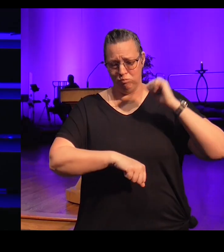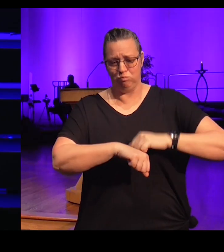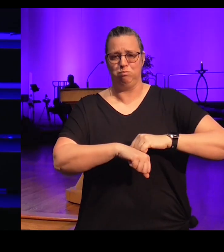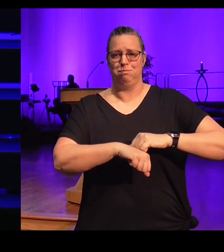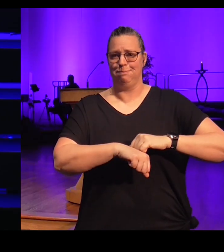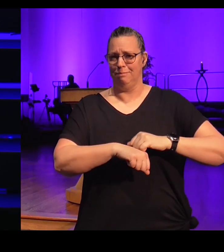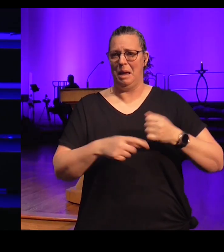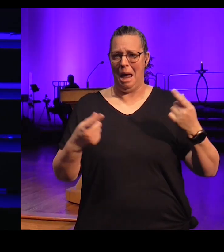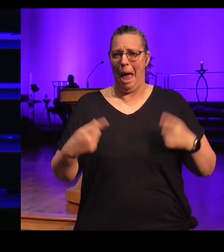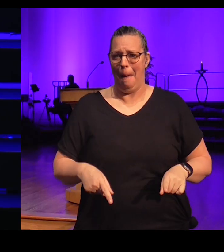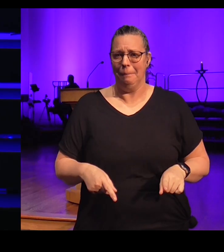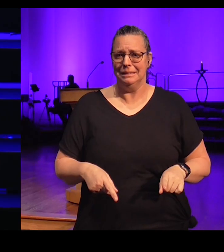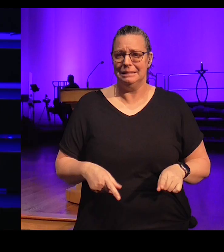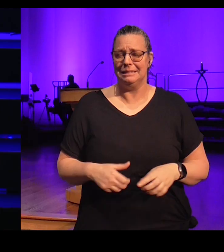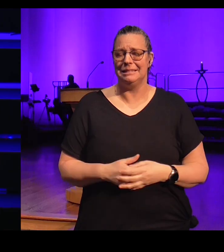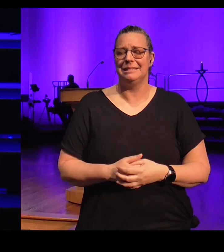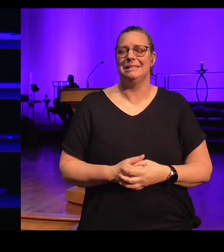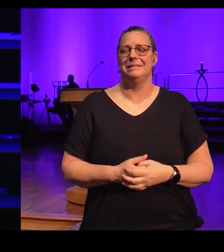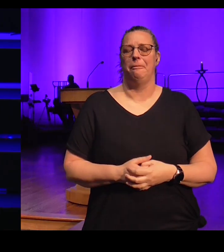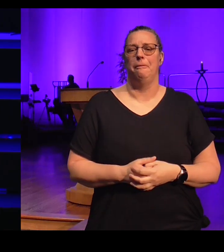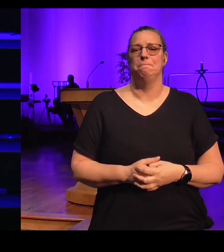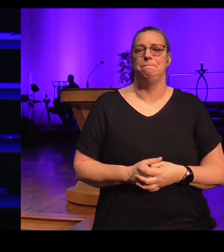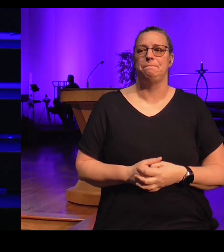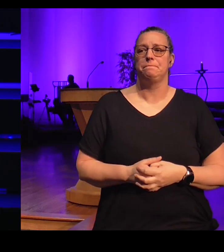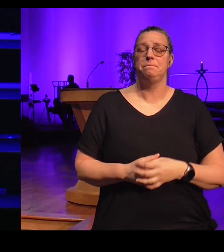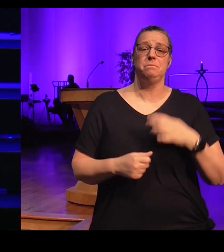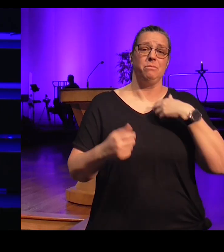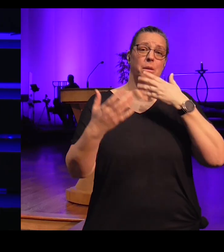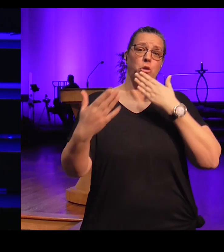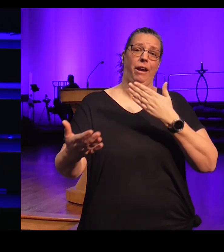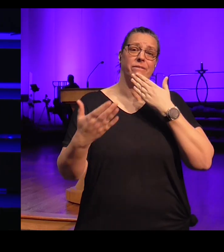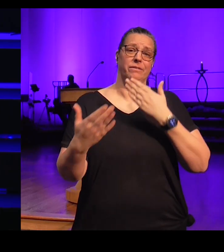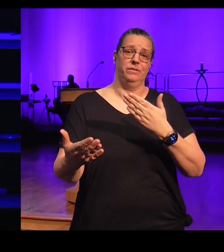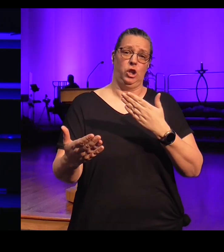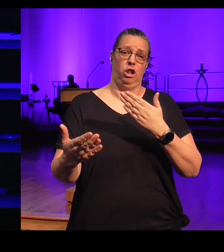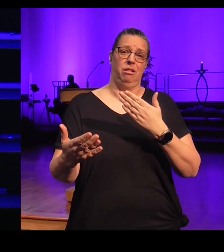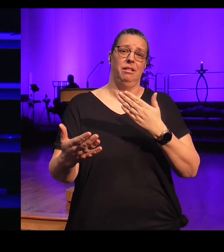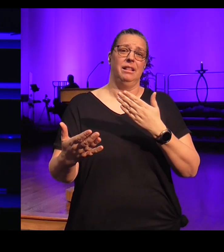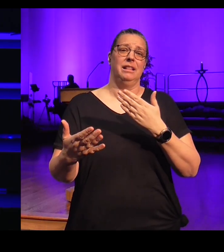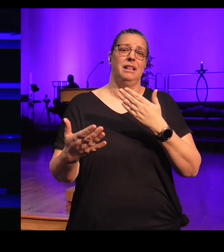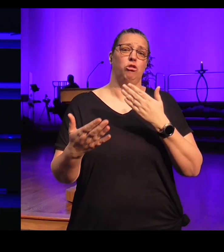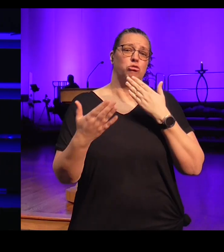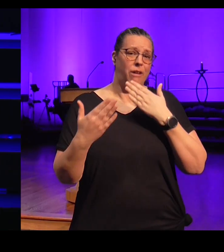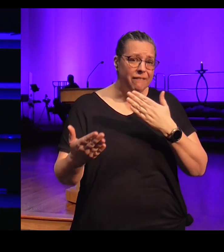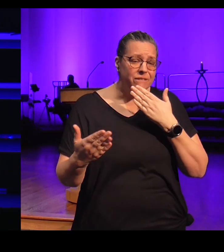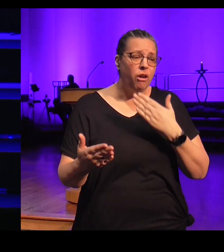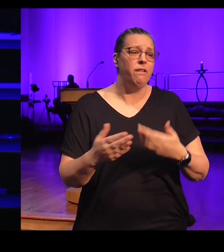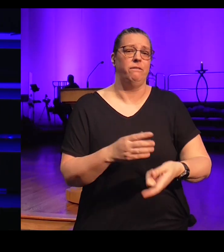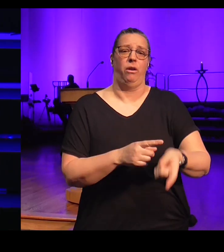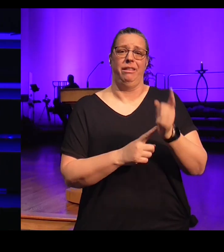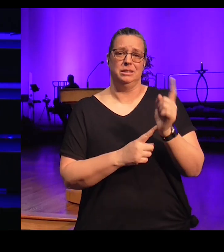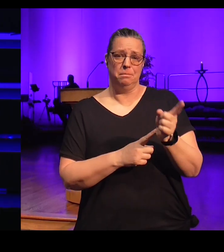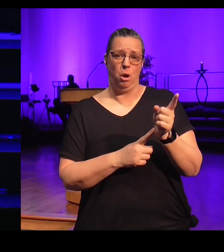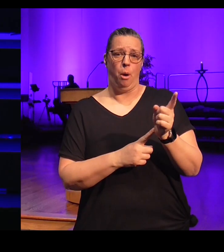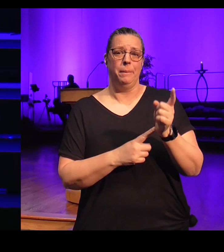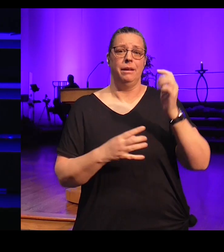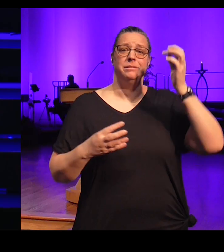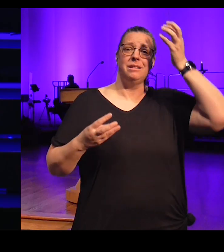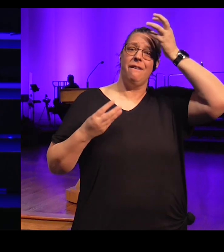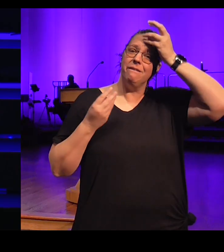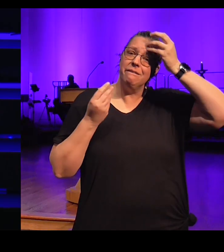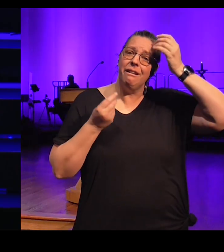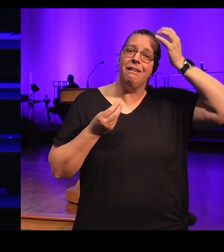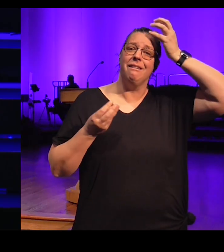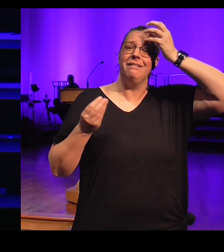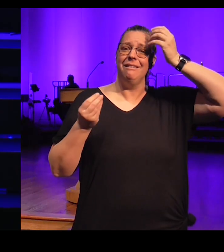heart. I'm so grateful for this moment of